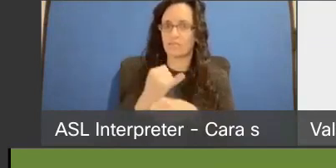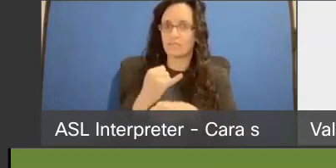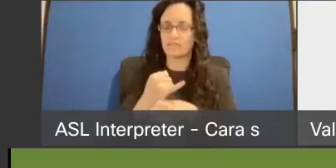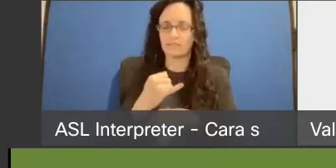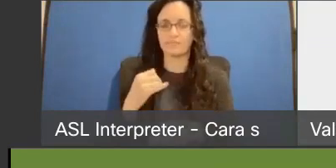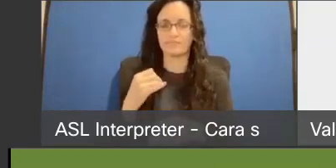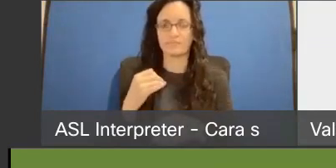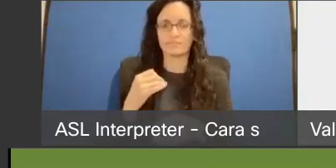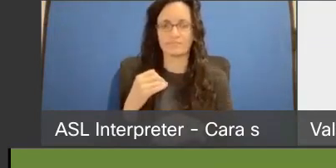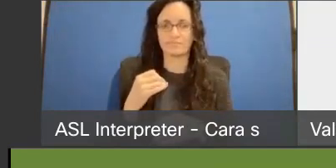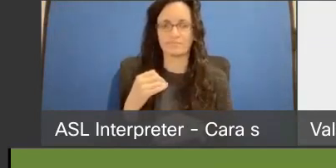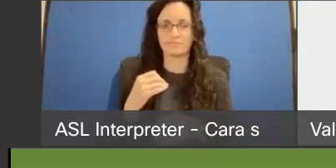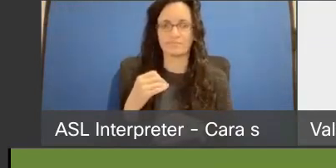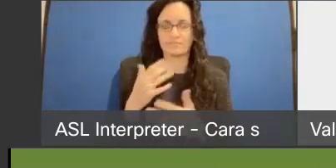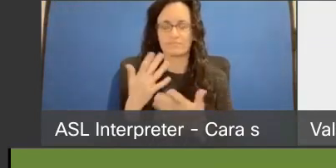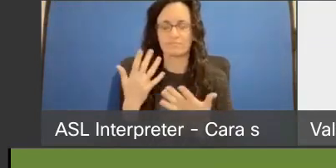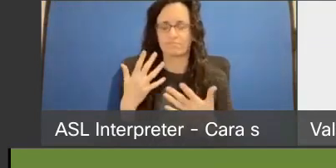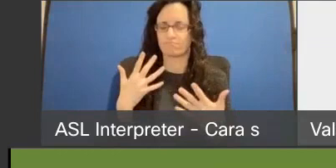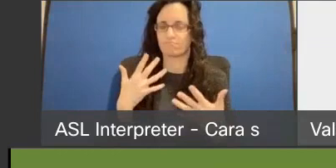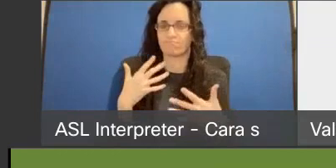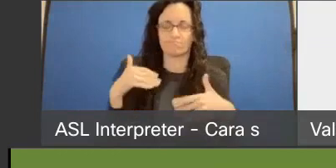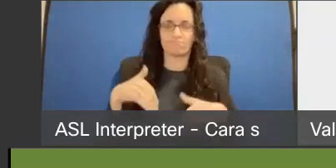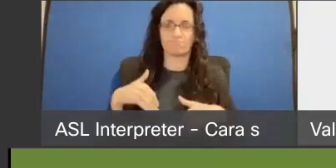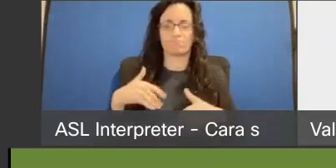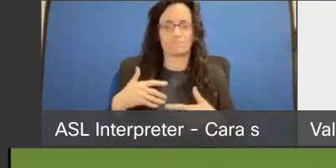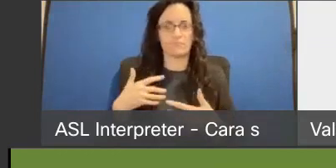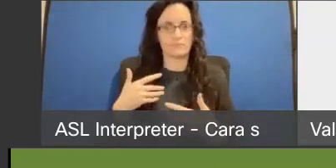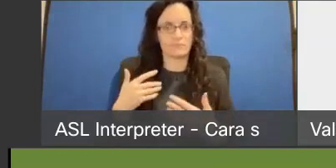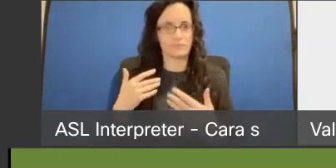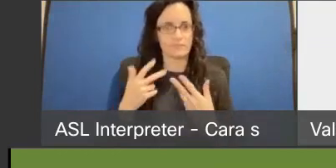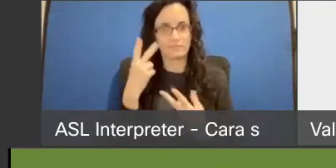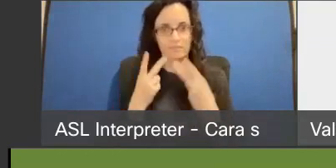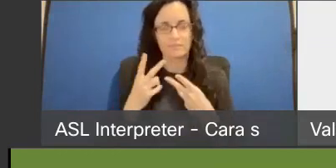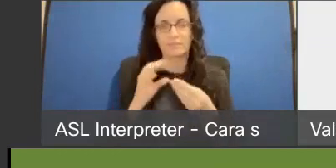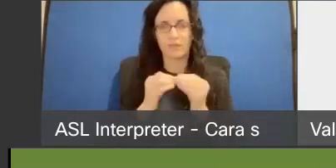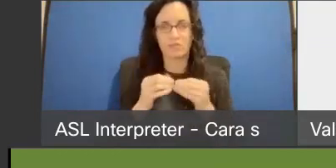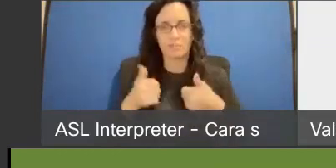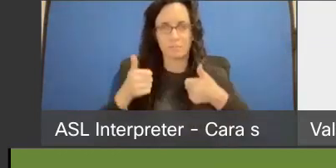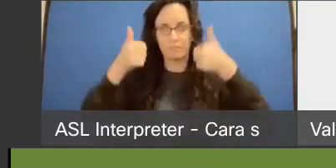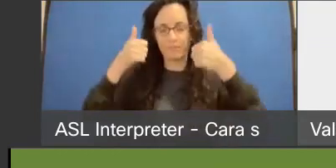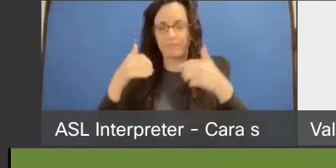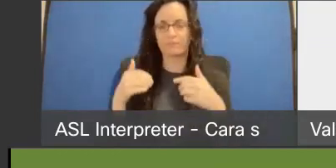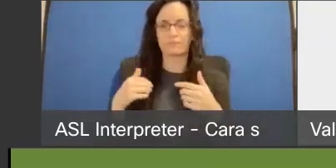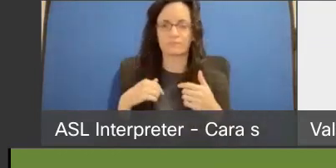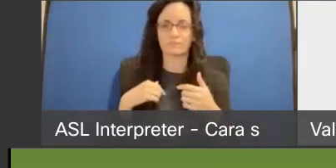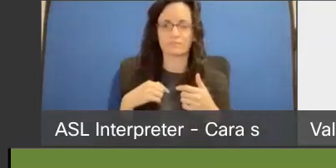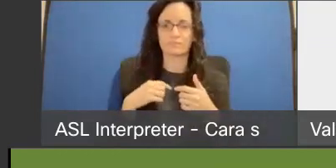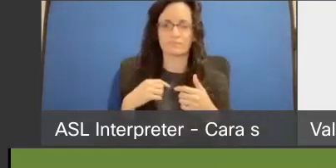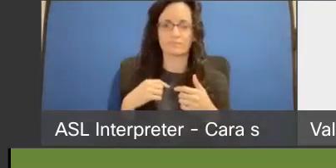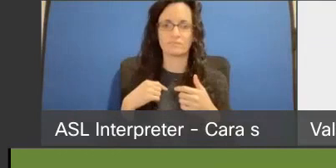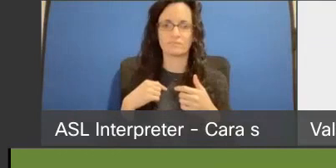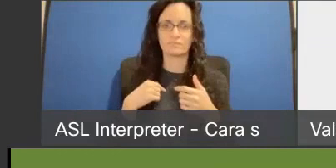because it is, he's not the only one where we hear it from, and I think we hear it from, kind of across the board.